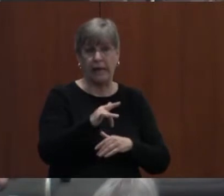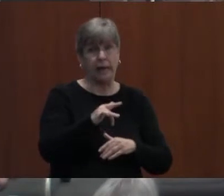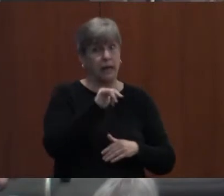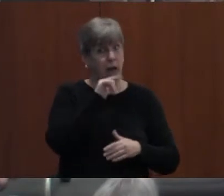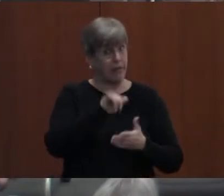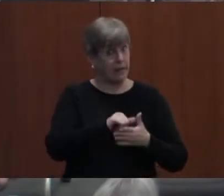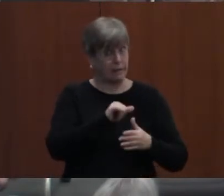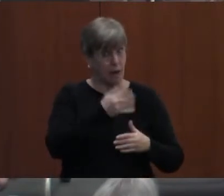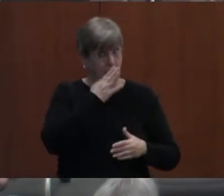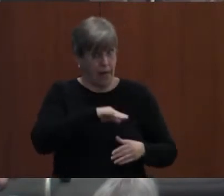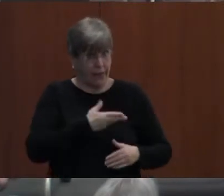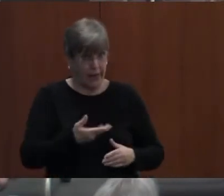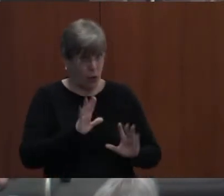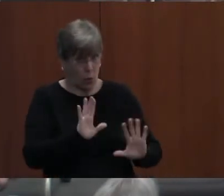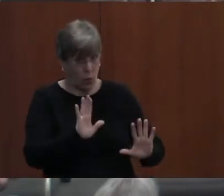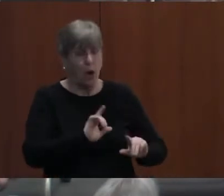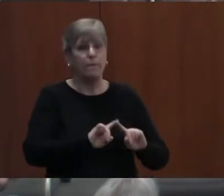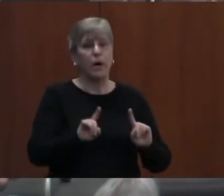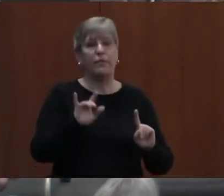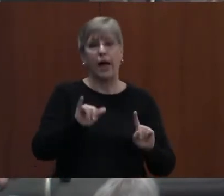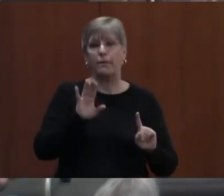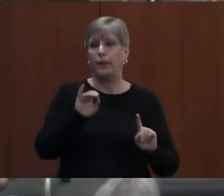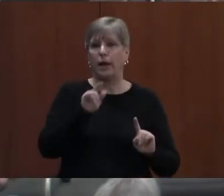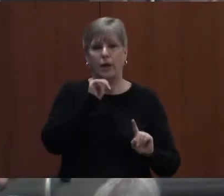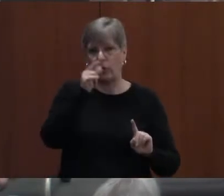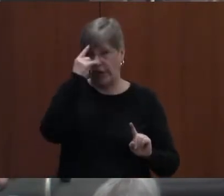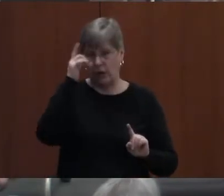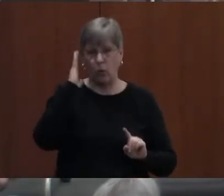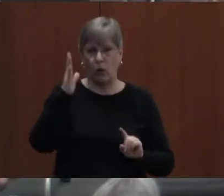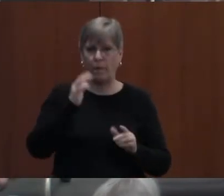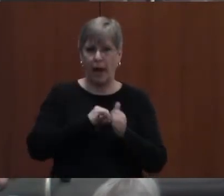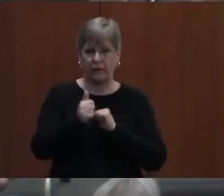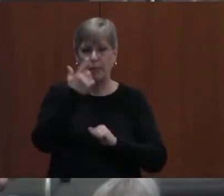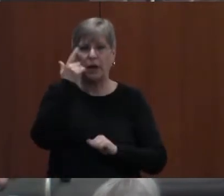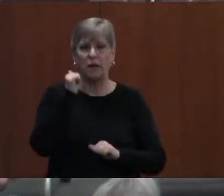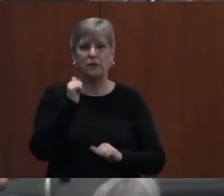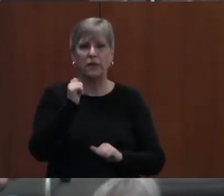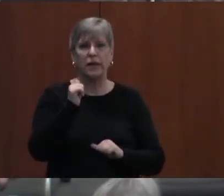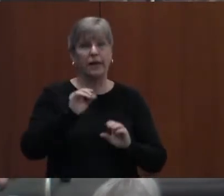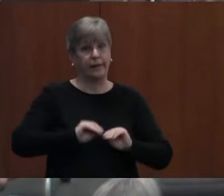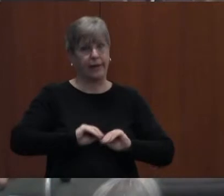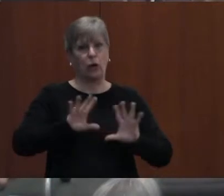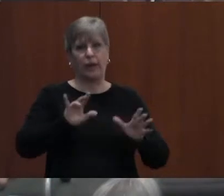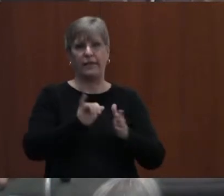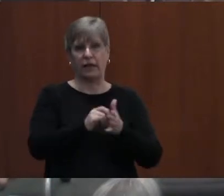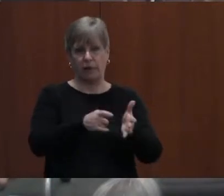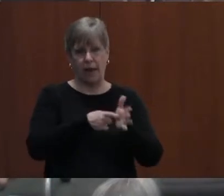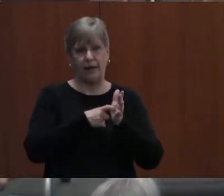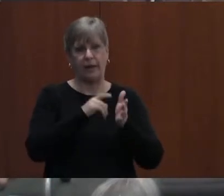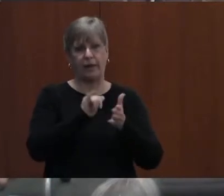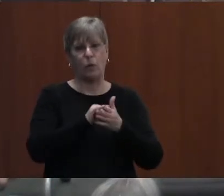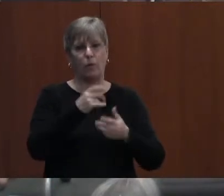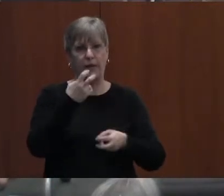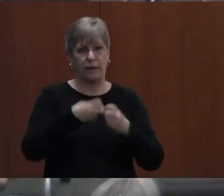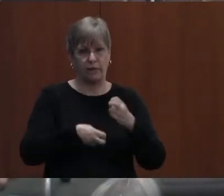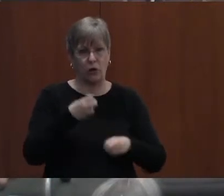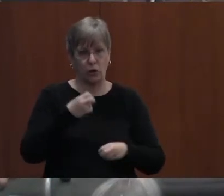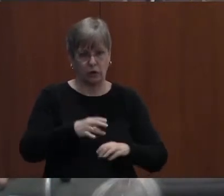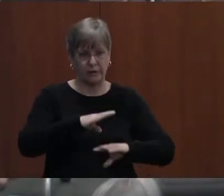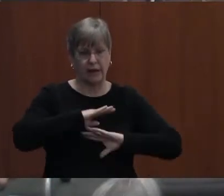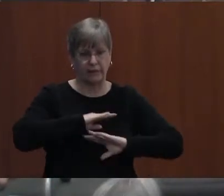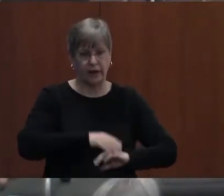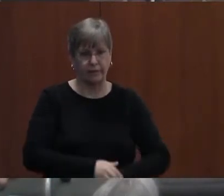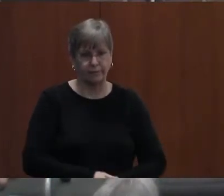be a good thing, but that bill I don't think will go through because it clearly is a mandate that would be very difficult to